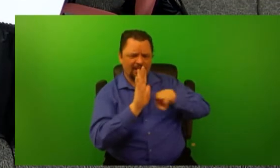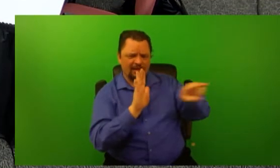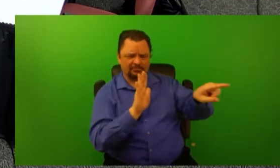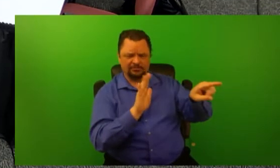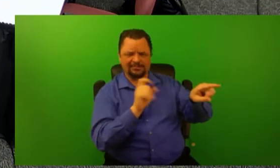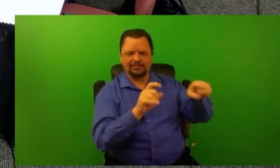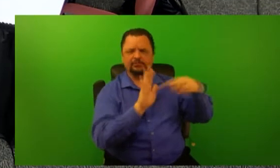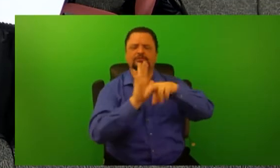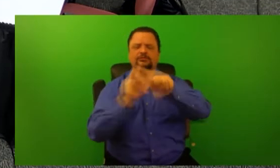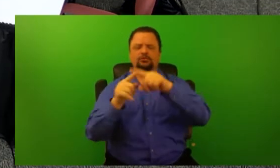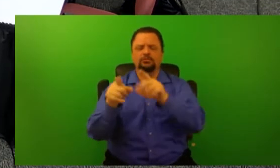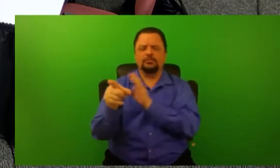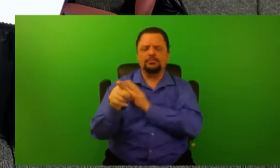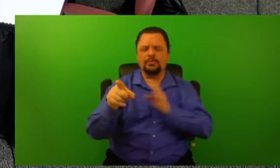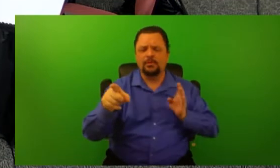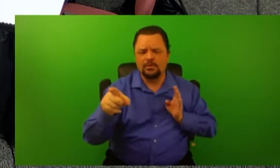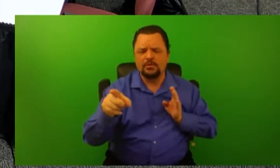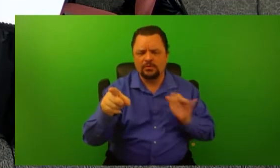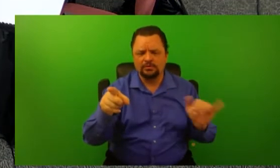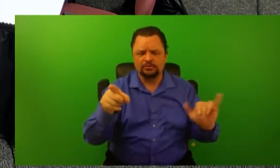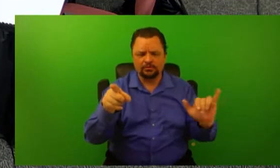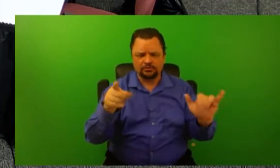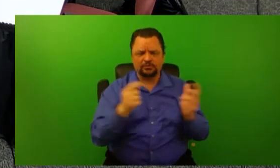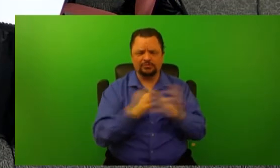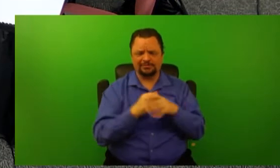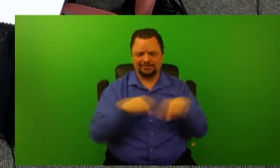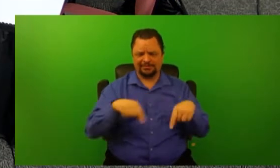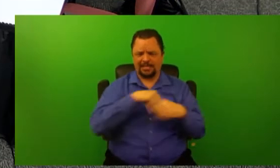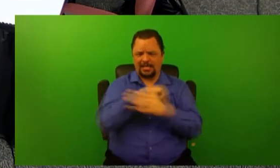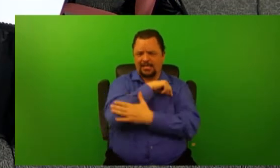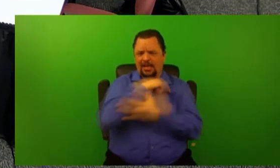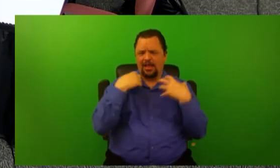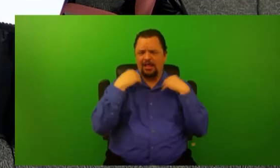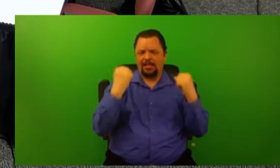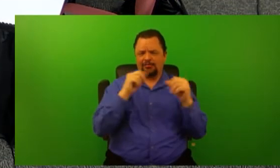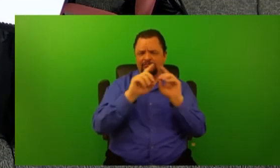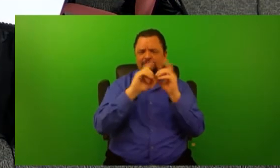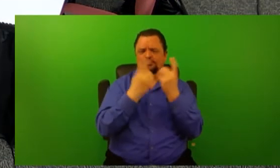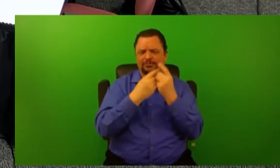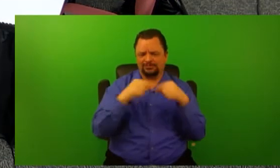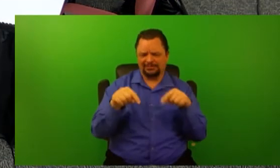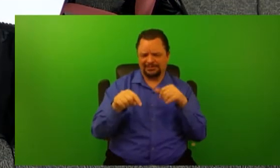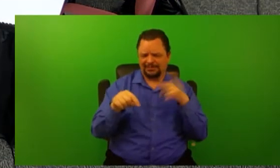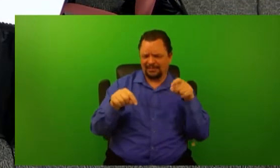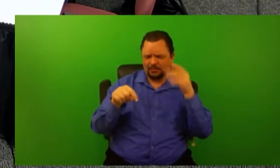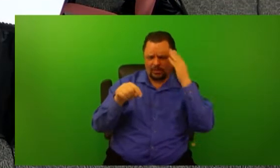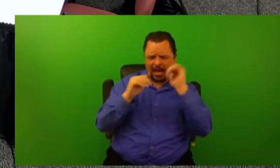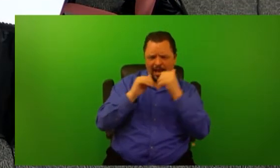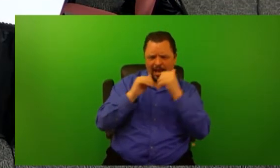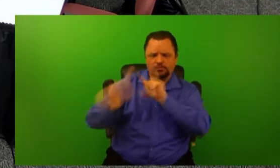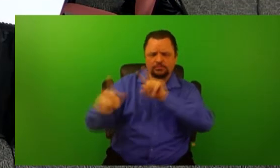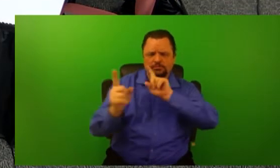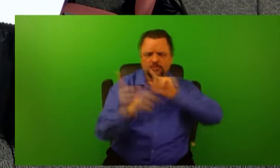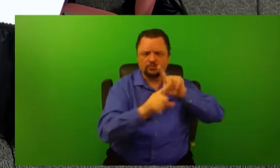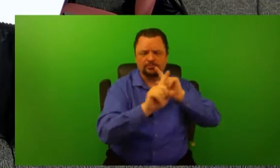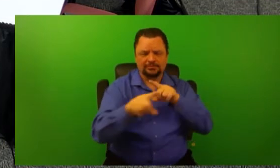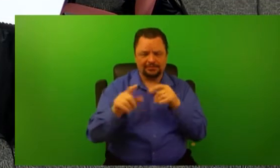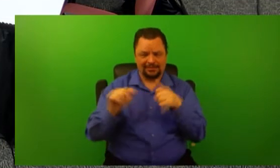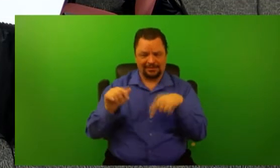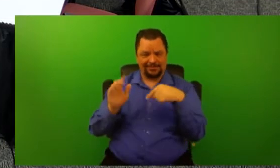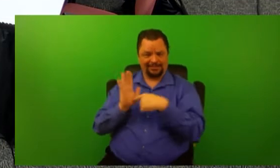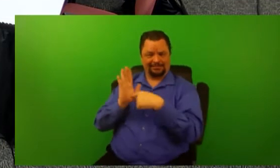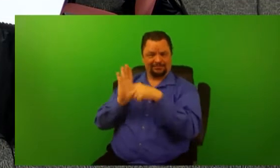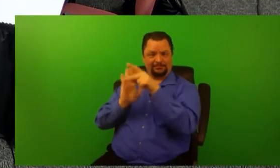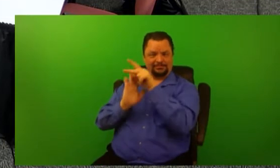Paso County Public Health staff, to help clarify that as well. And this policy should